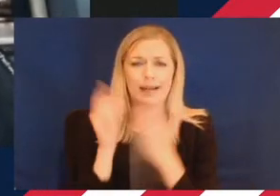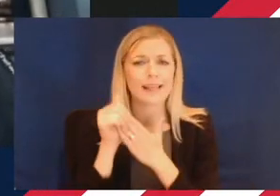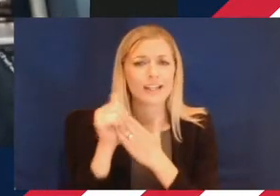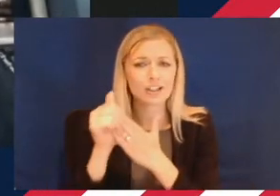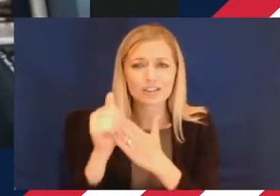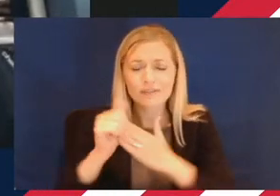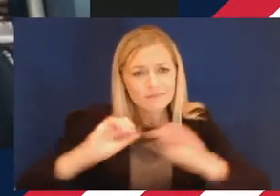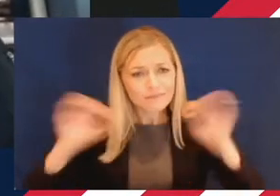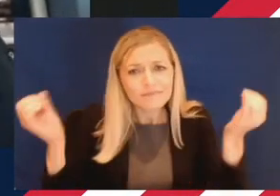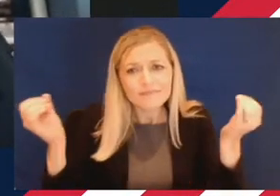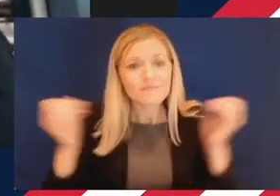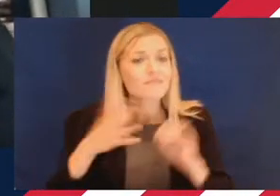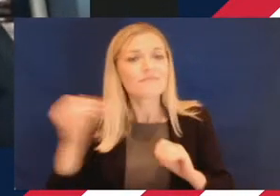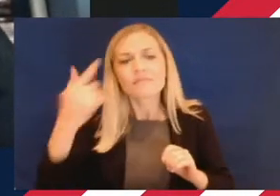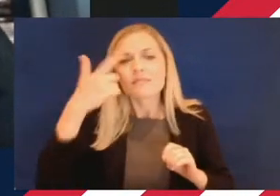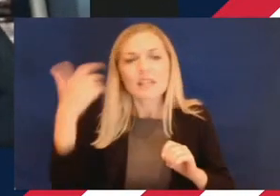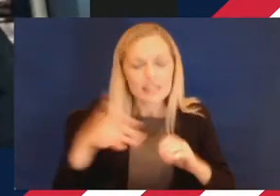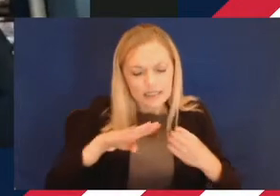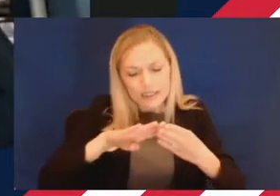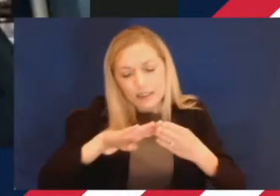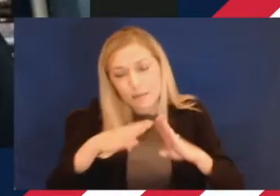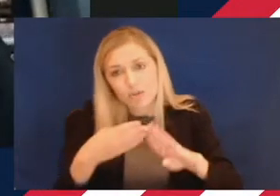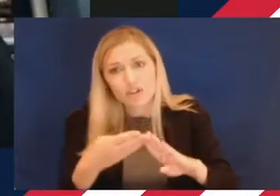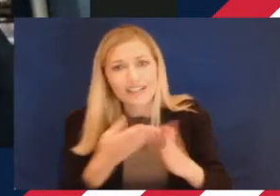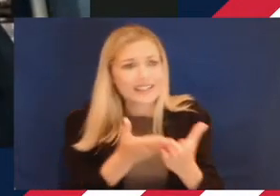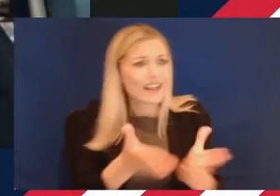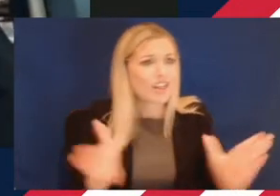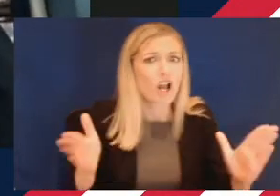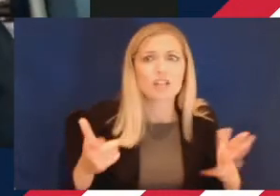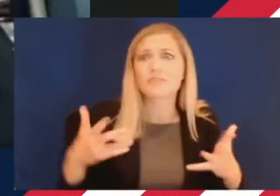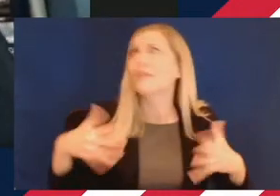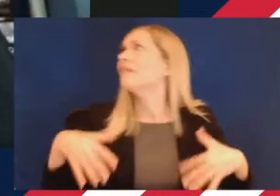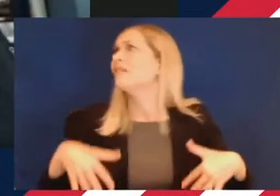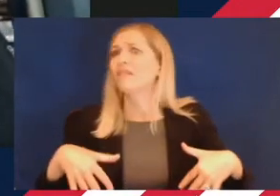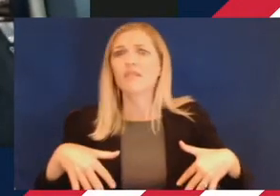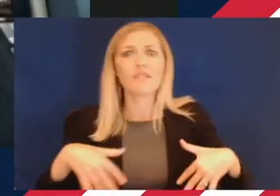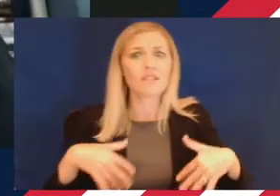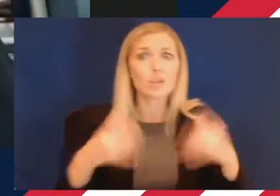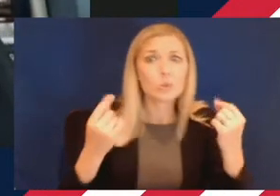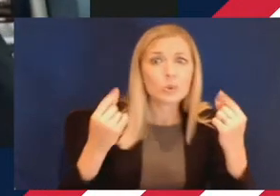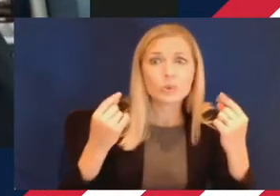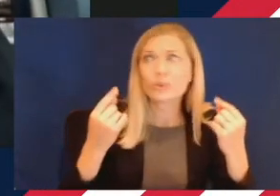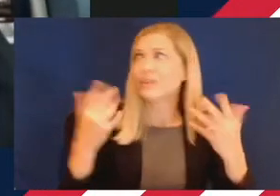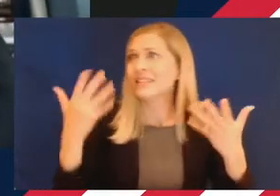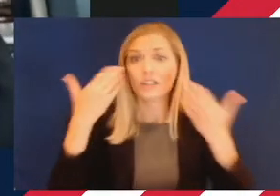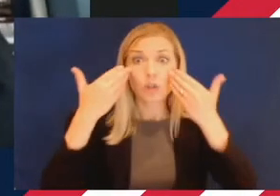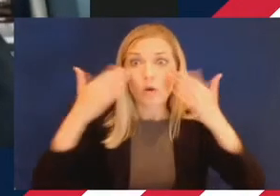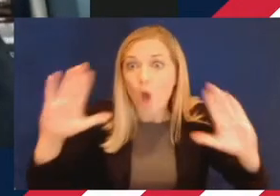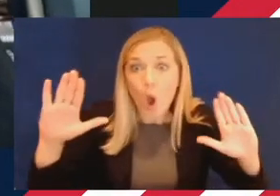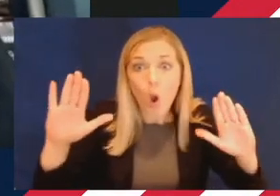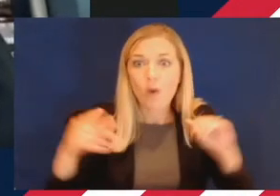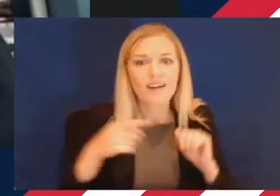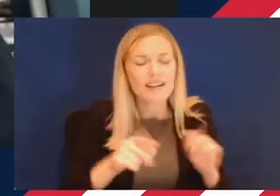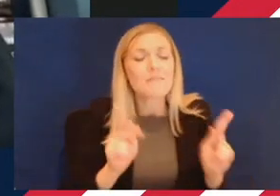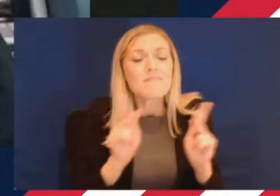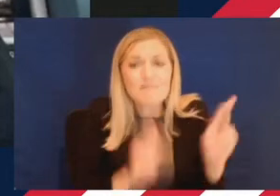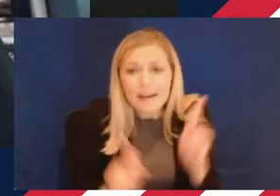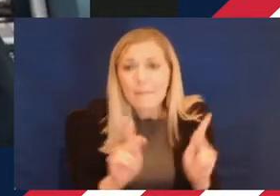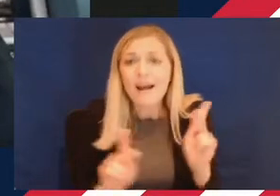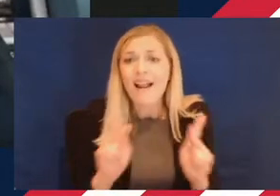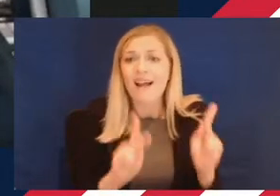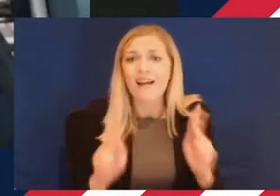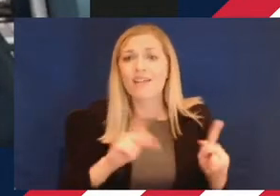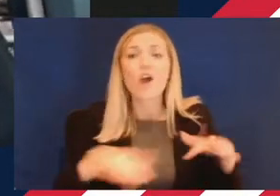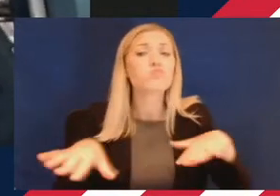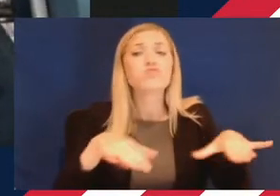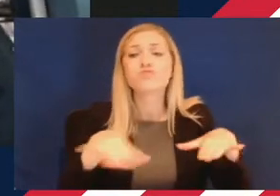large hasn't known what to do. So they've been walking around without a mask. They've been thinking it's okay. But it goes